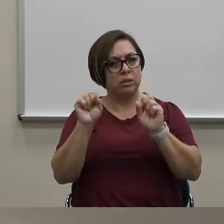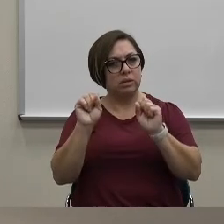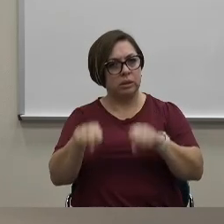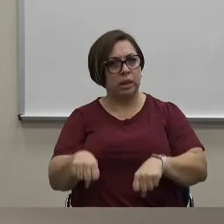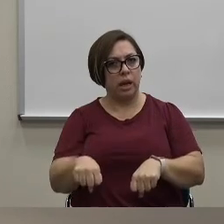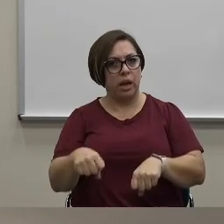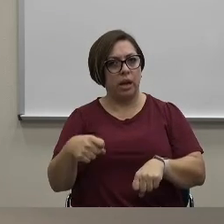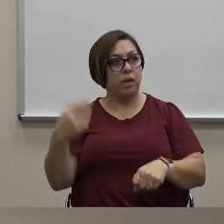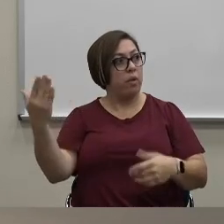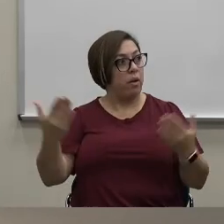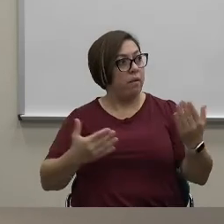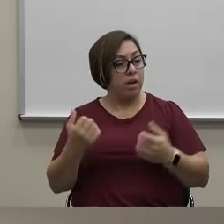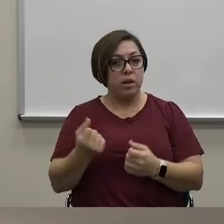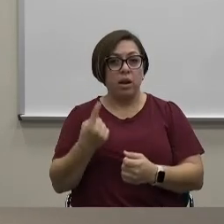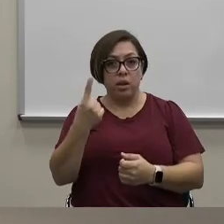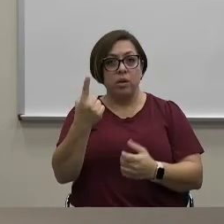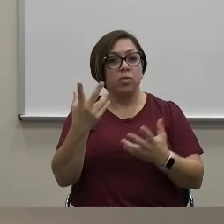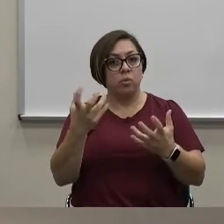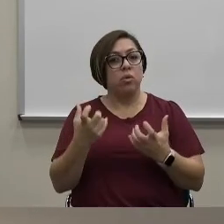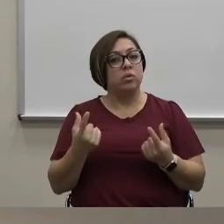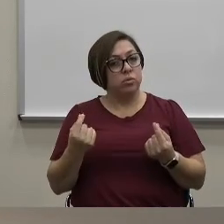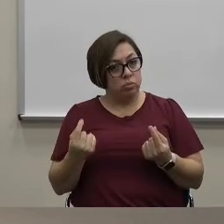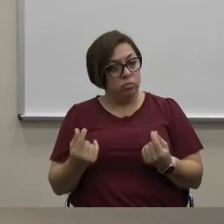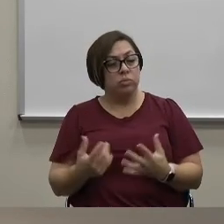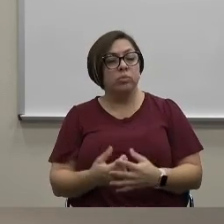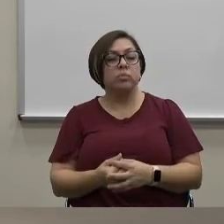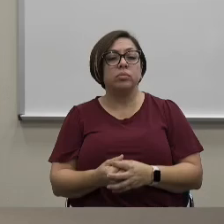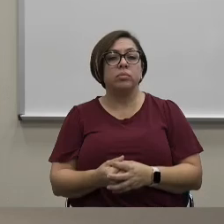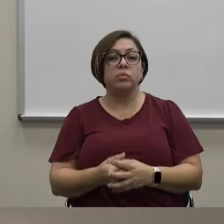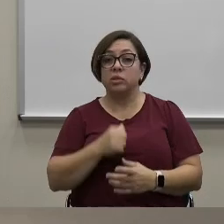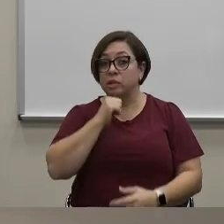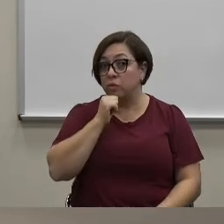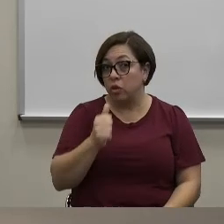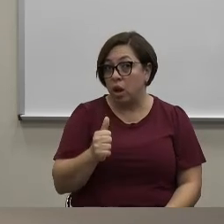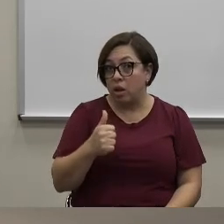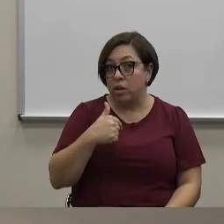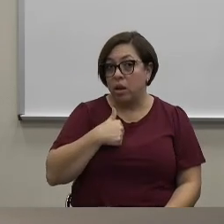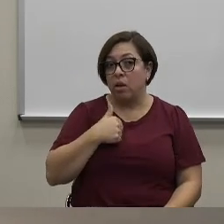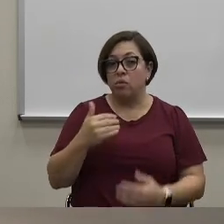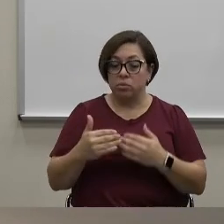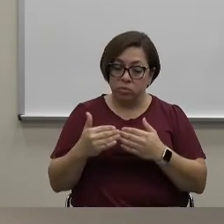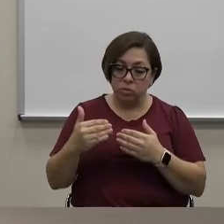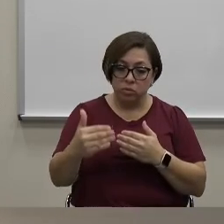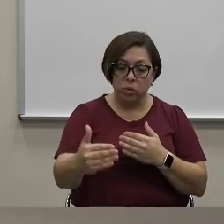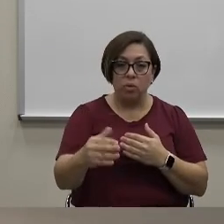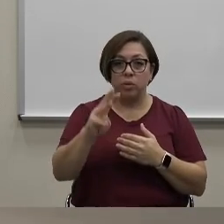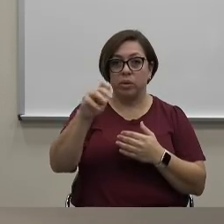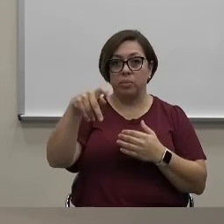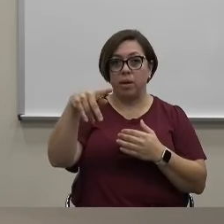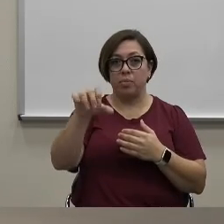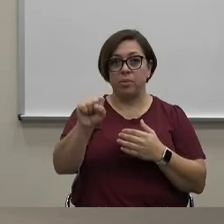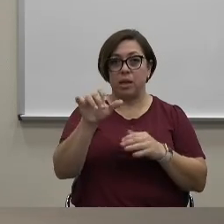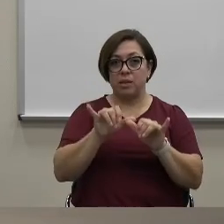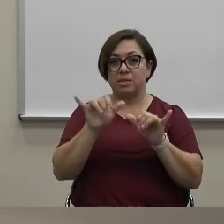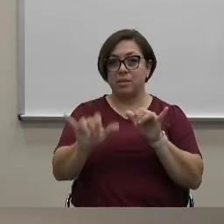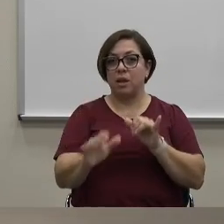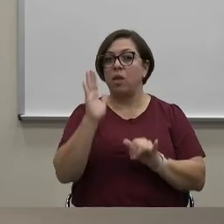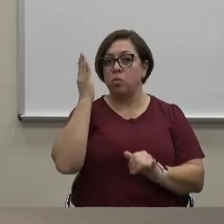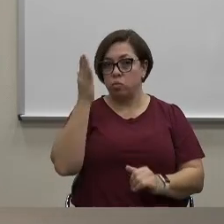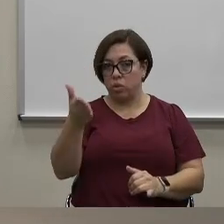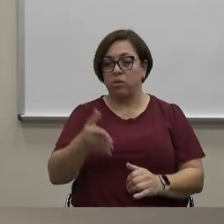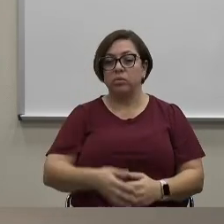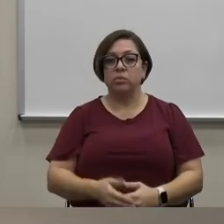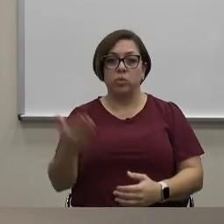certainly would invite anybody who wants to do that down to do so. But if not, we'll move forward. But of course, the maps will be here, so if anybody comes in, they're welcome to do